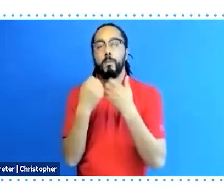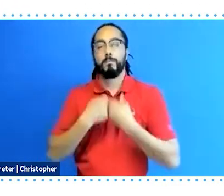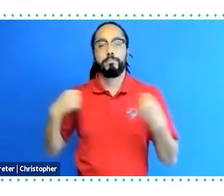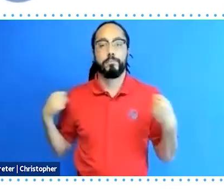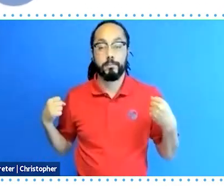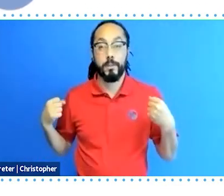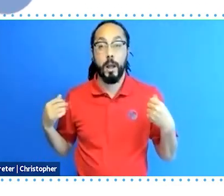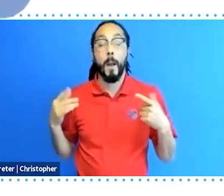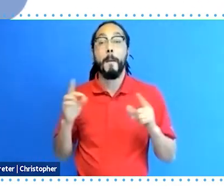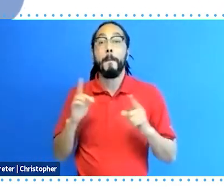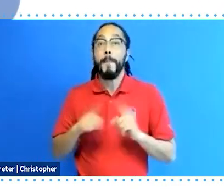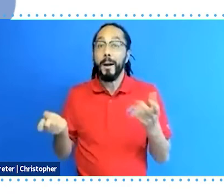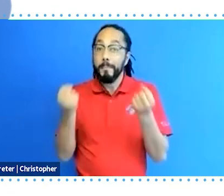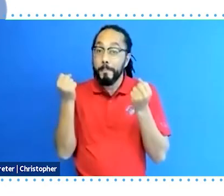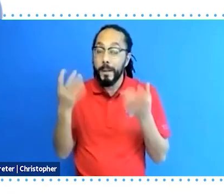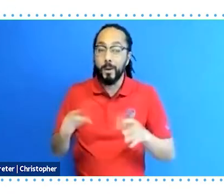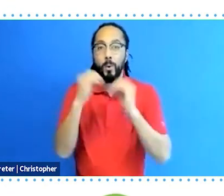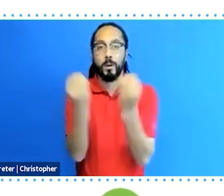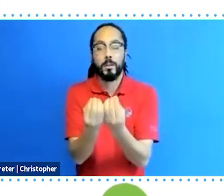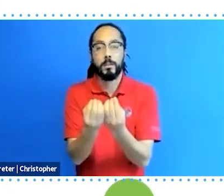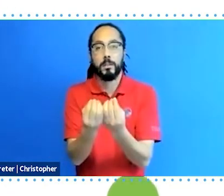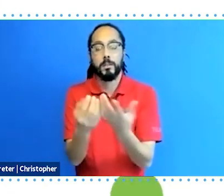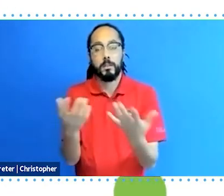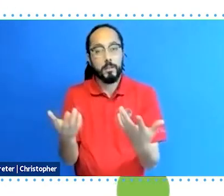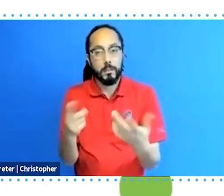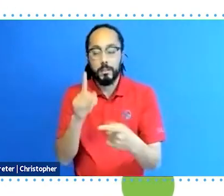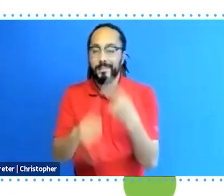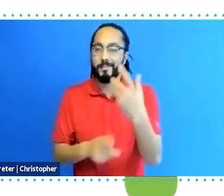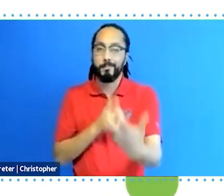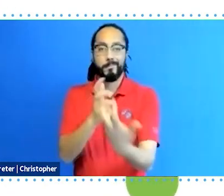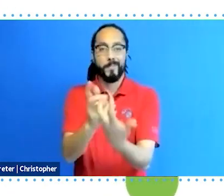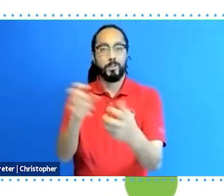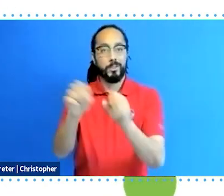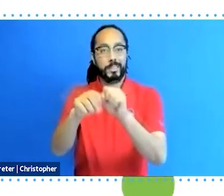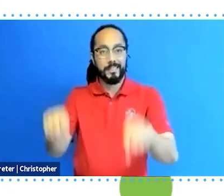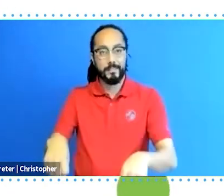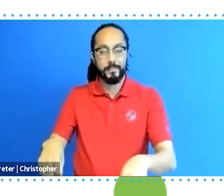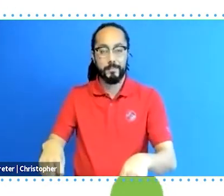aren't legible to the systems that exist, right? And